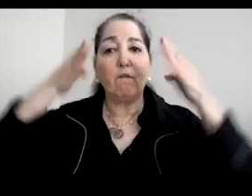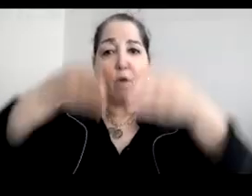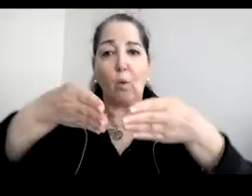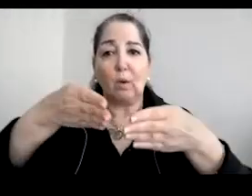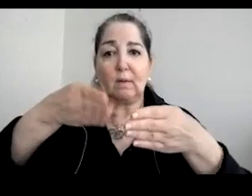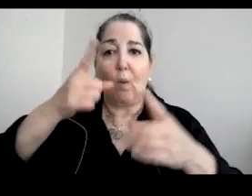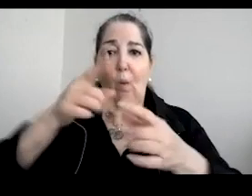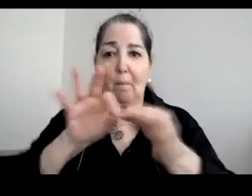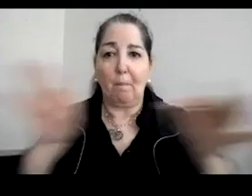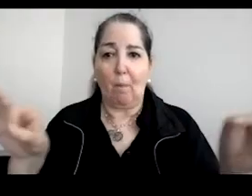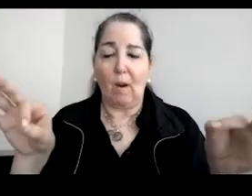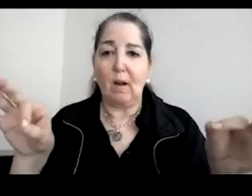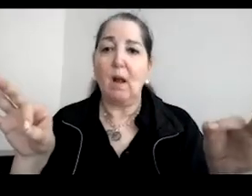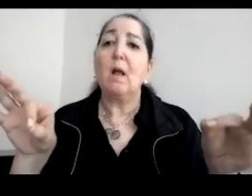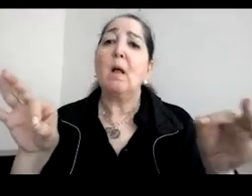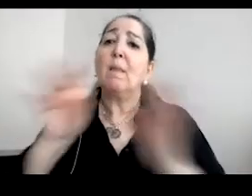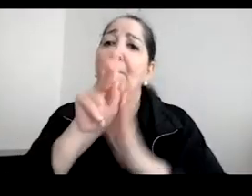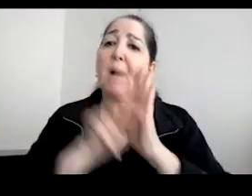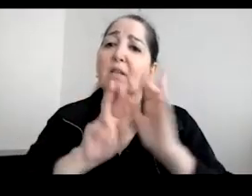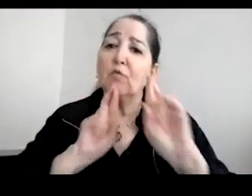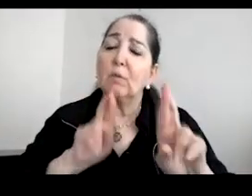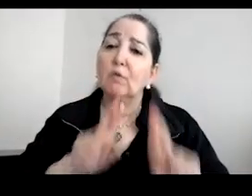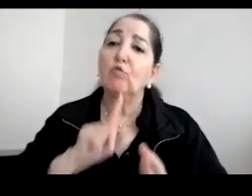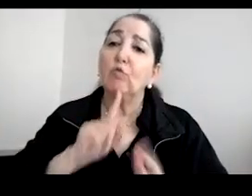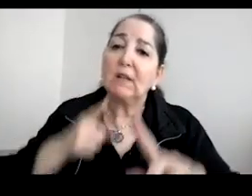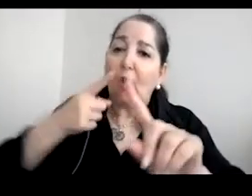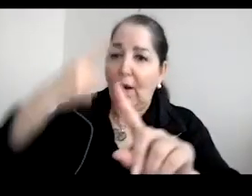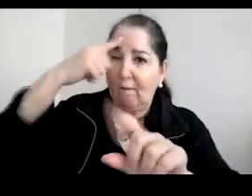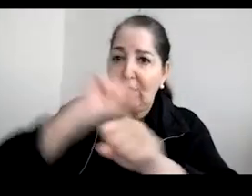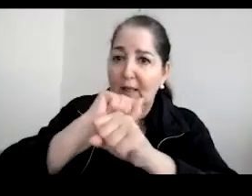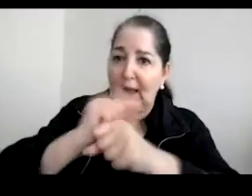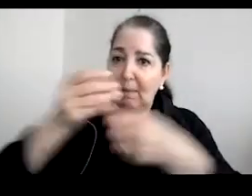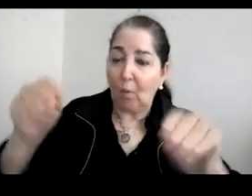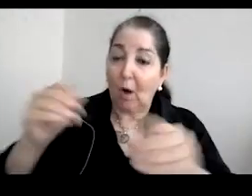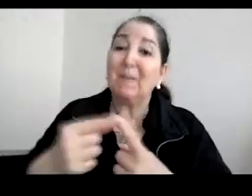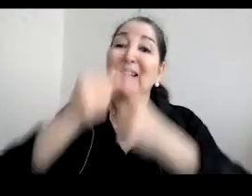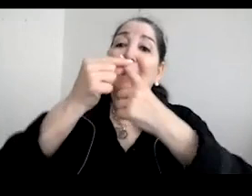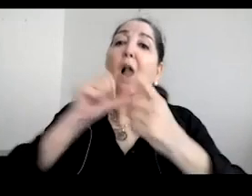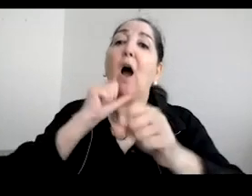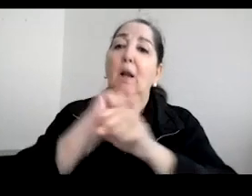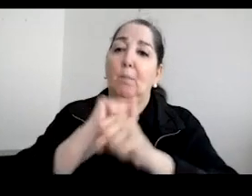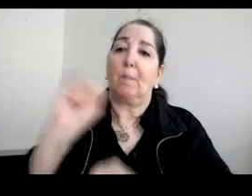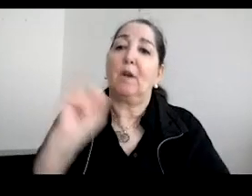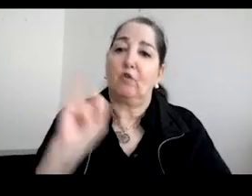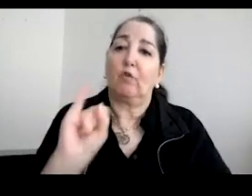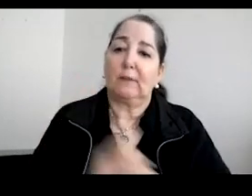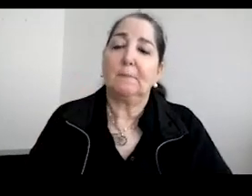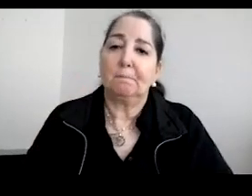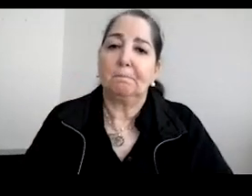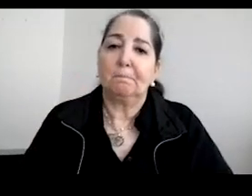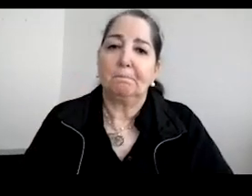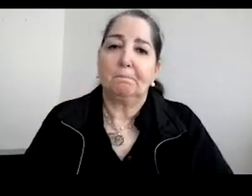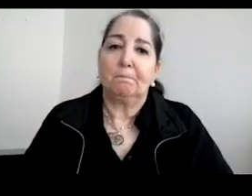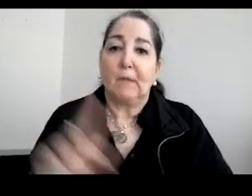of policy responses that are really targeted at the labor market, and in particular, the unemployment insurance system. So there have been three